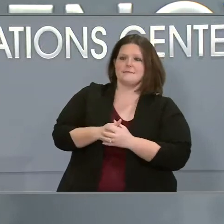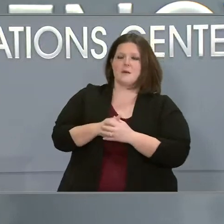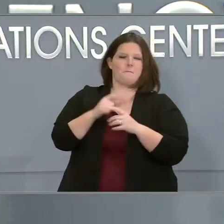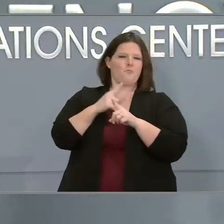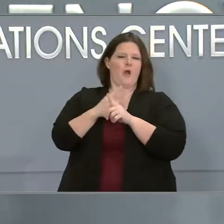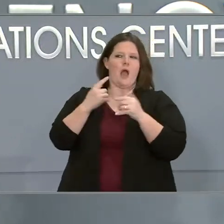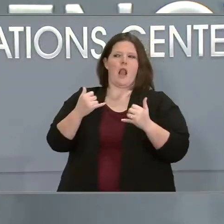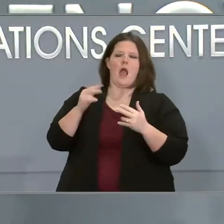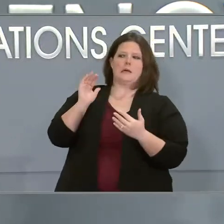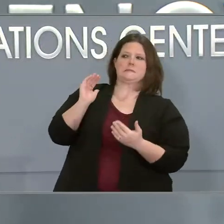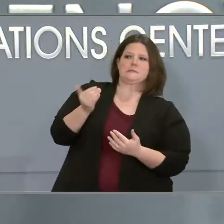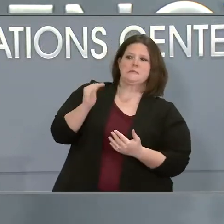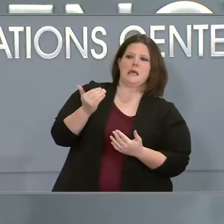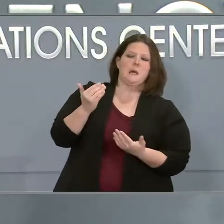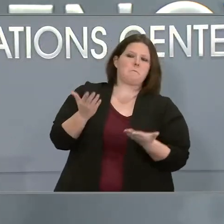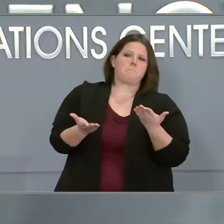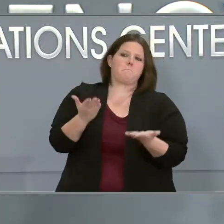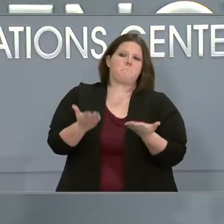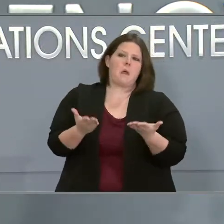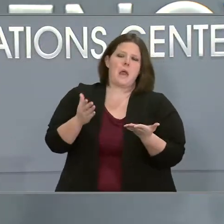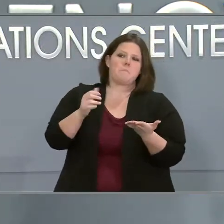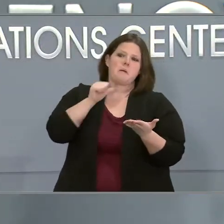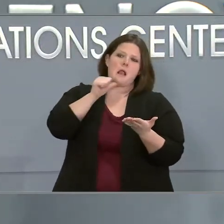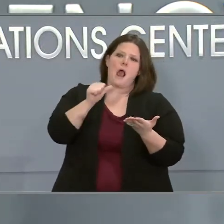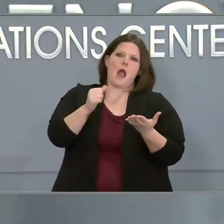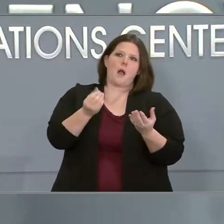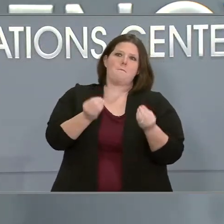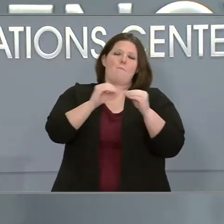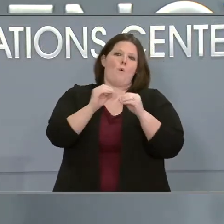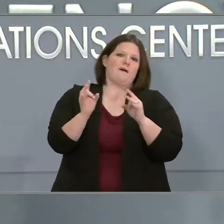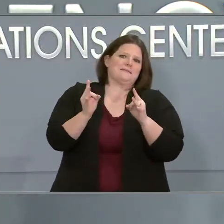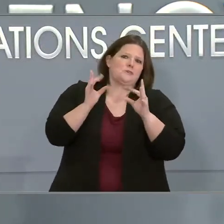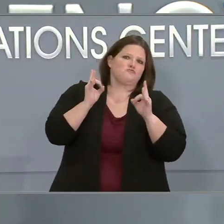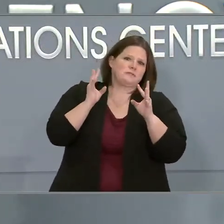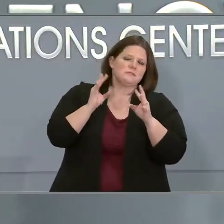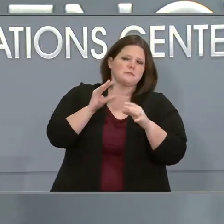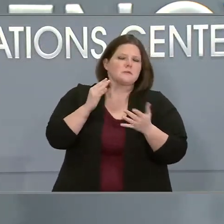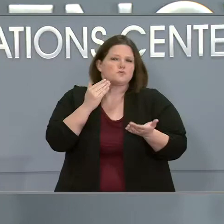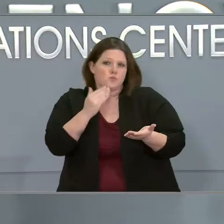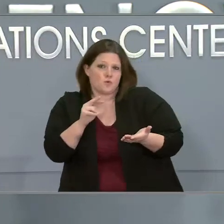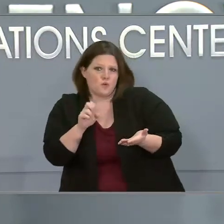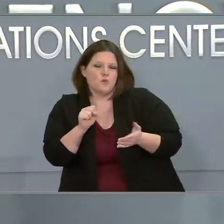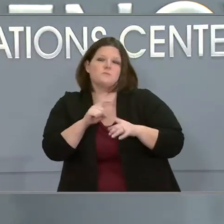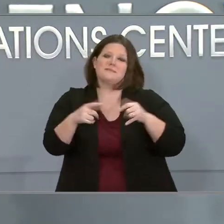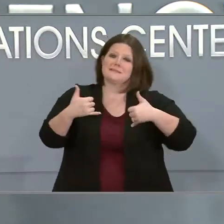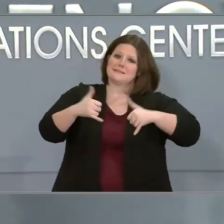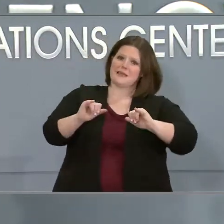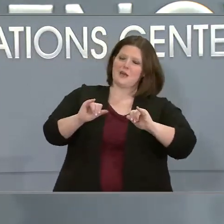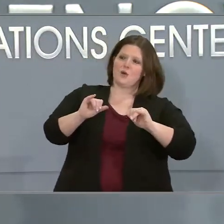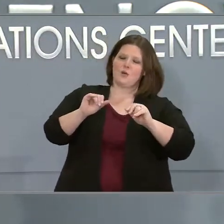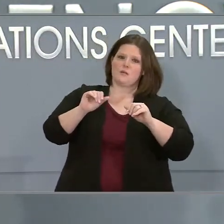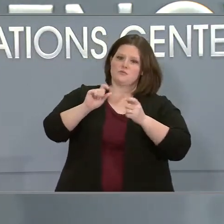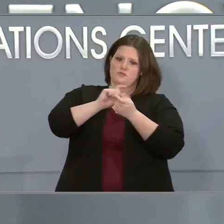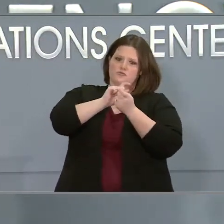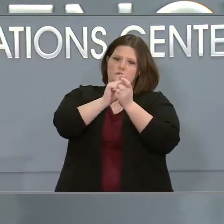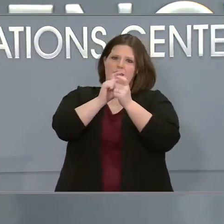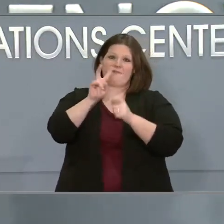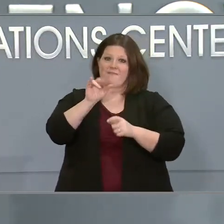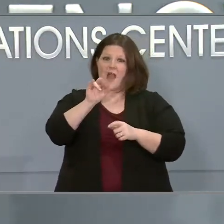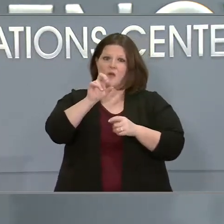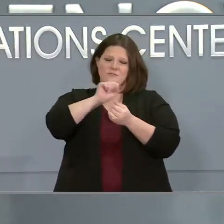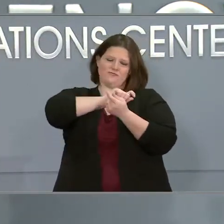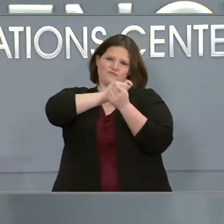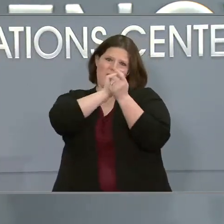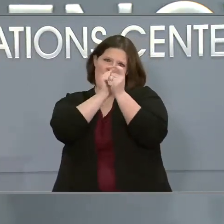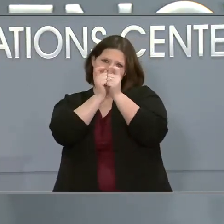look like it is more severe, so that is good news, but it does show significant mutations or changes at